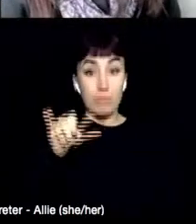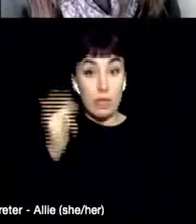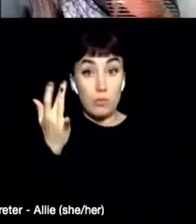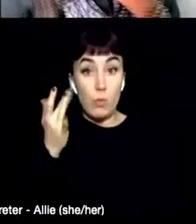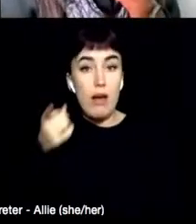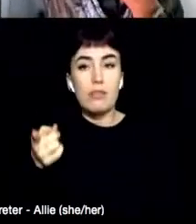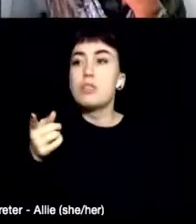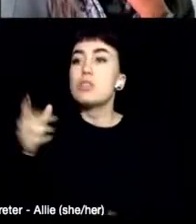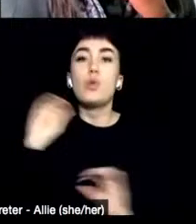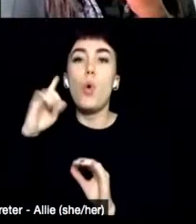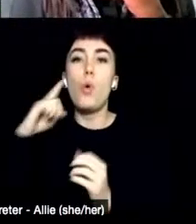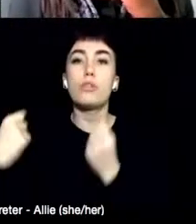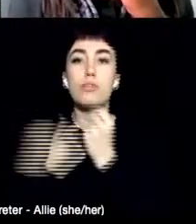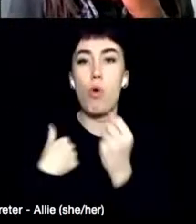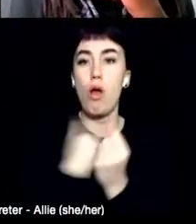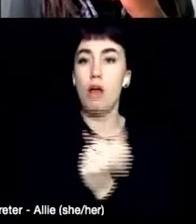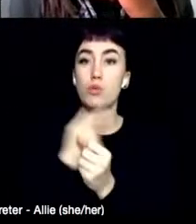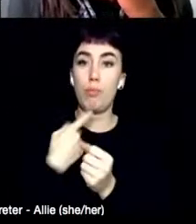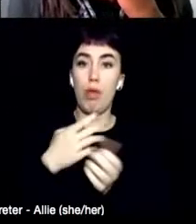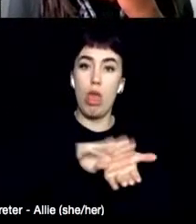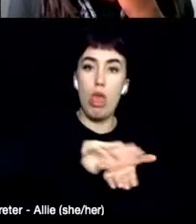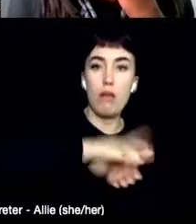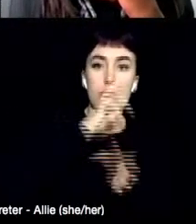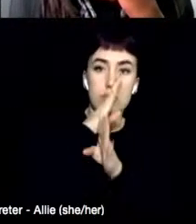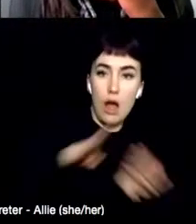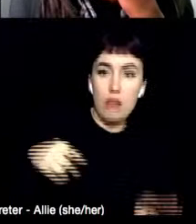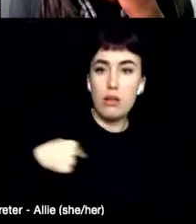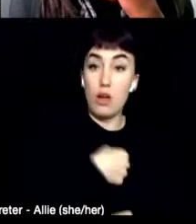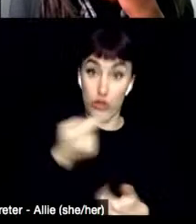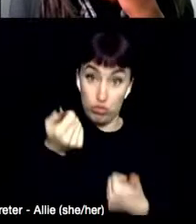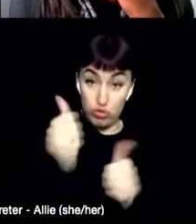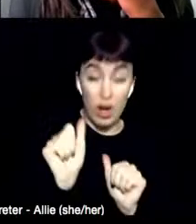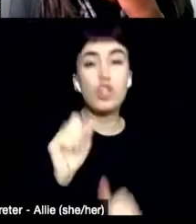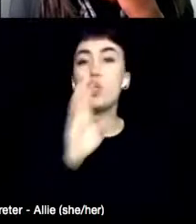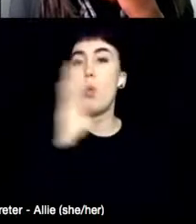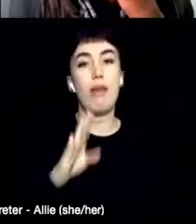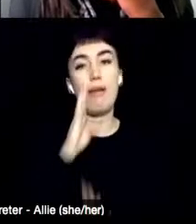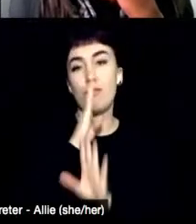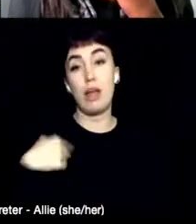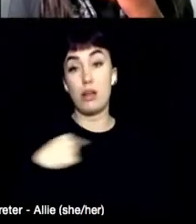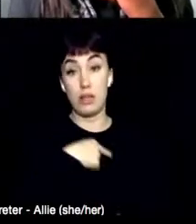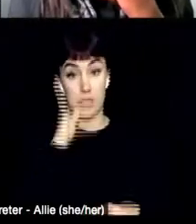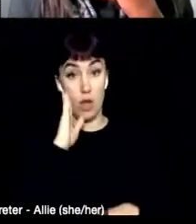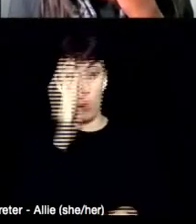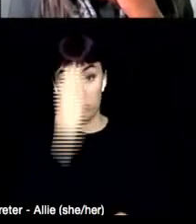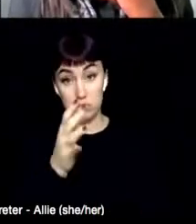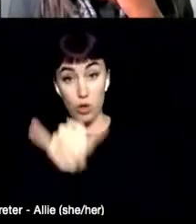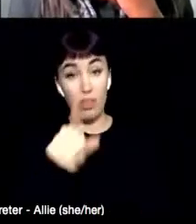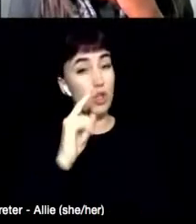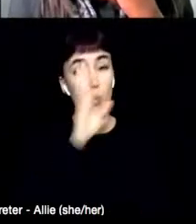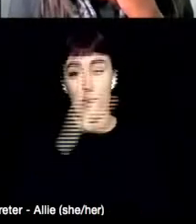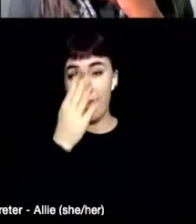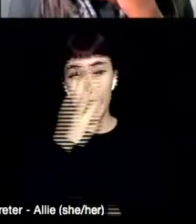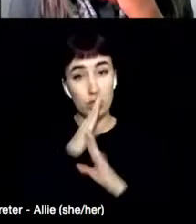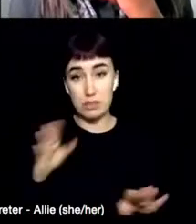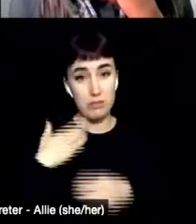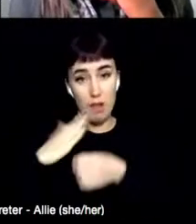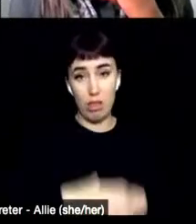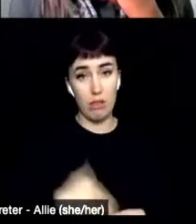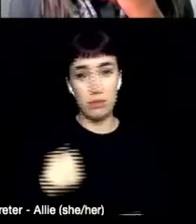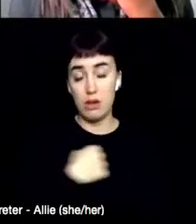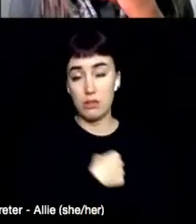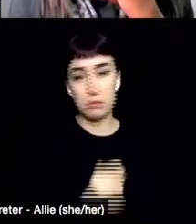us and we are being silenced in the way that you are trying to silence, of which you will never silence us. I just want to acknowledge that. You will never silence us.